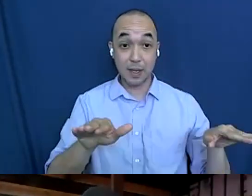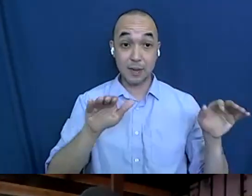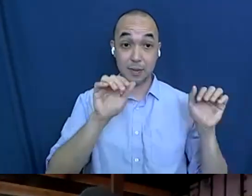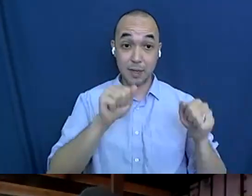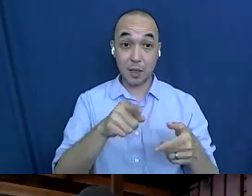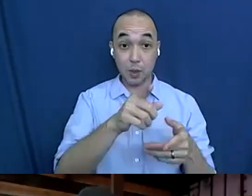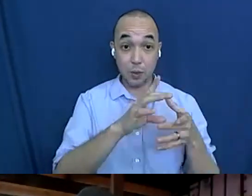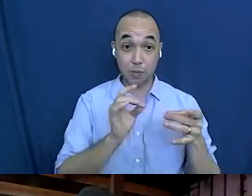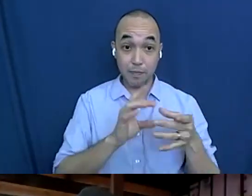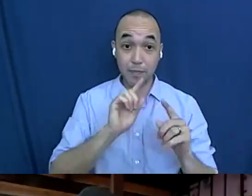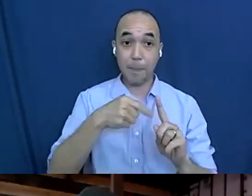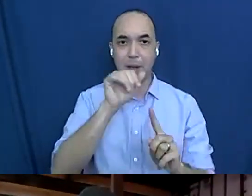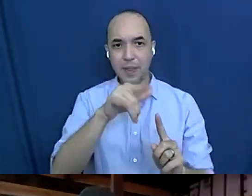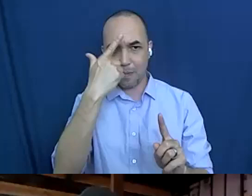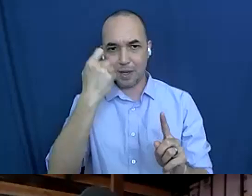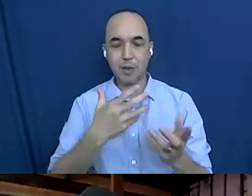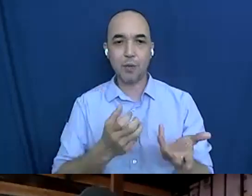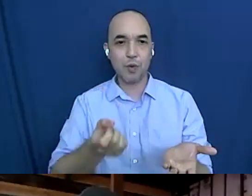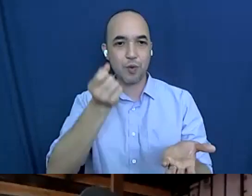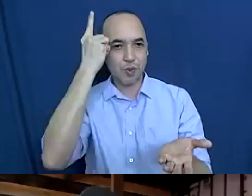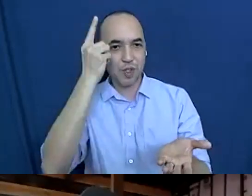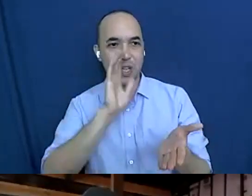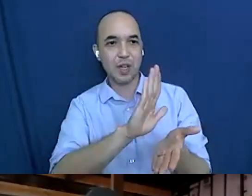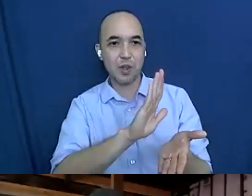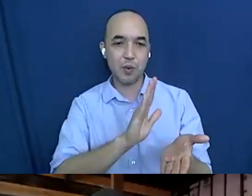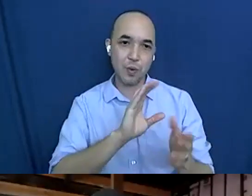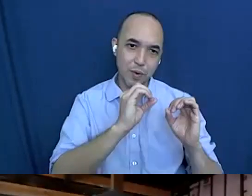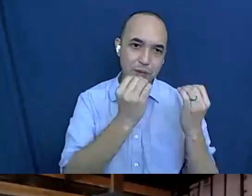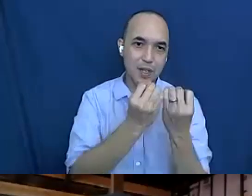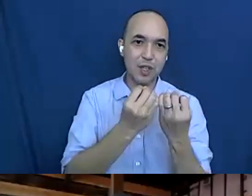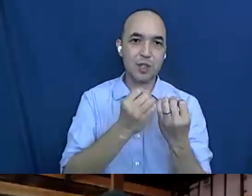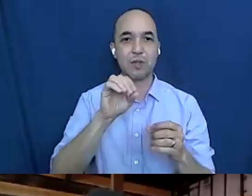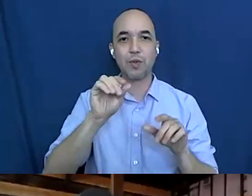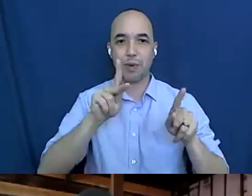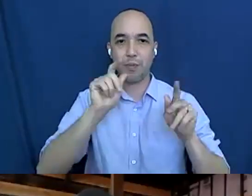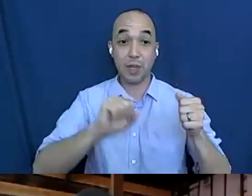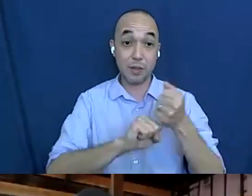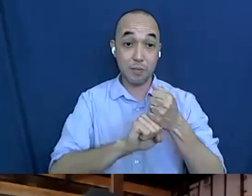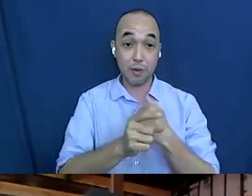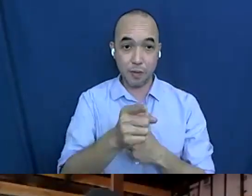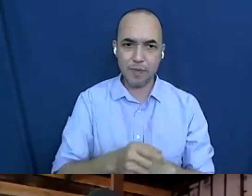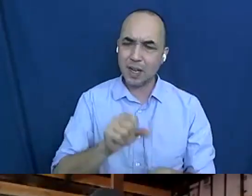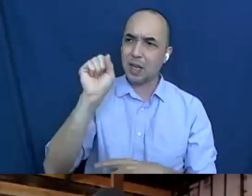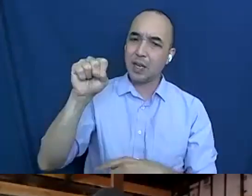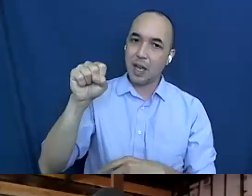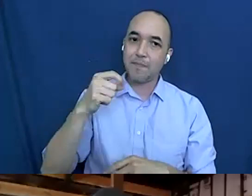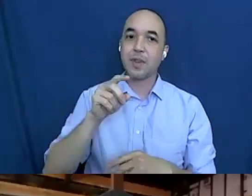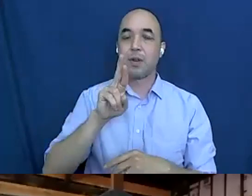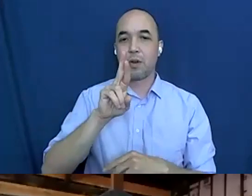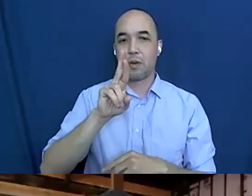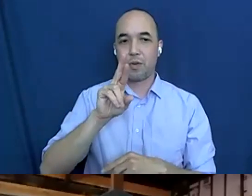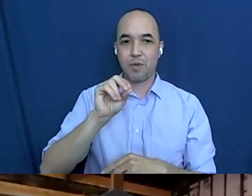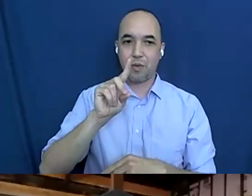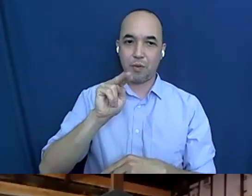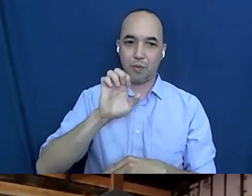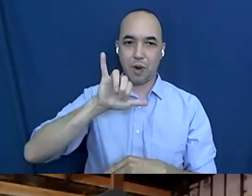to make sure we understand what you do so people can support you afterwards. Oh, sure. I do Rodney's Raptors. Like I said, it started